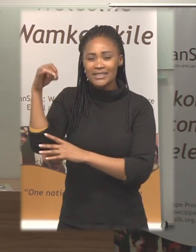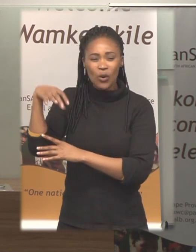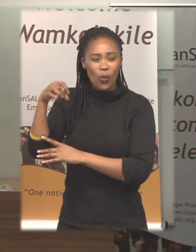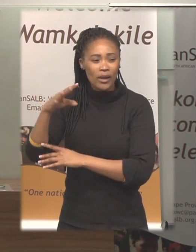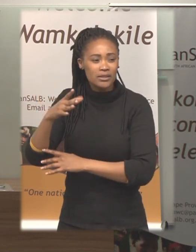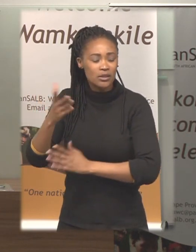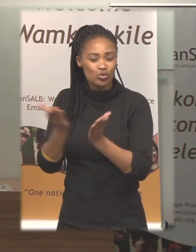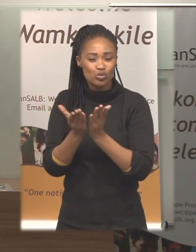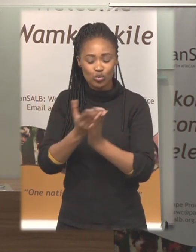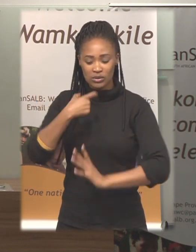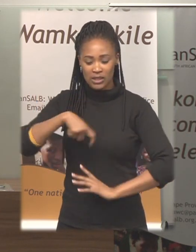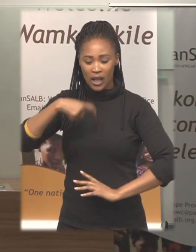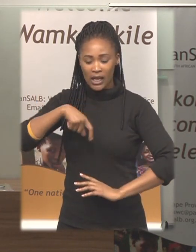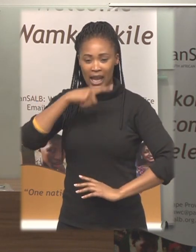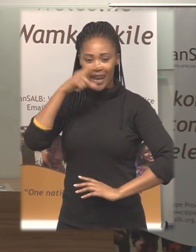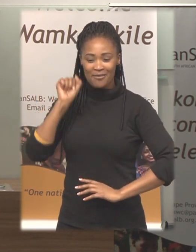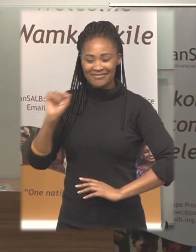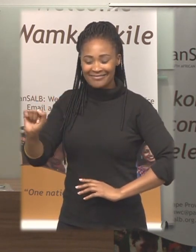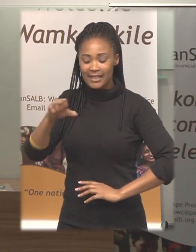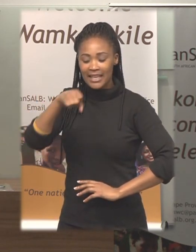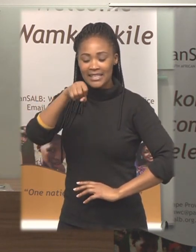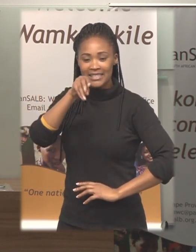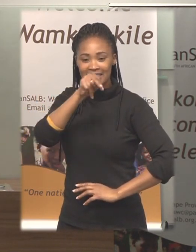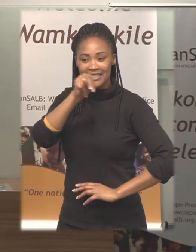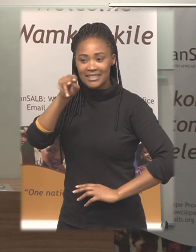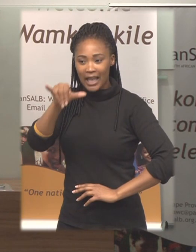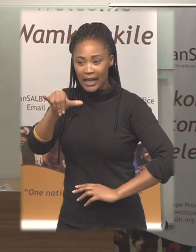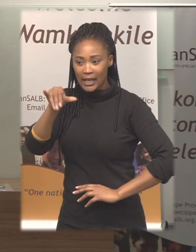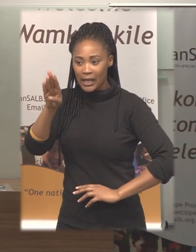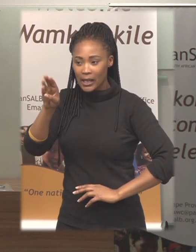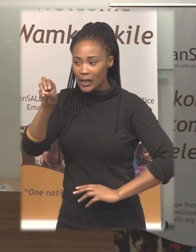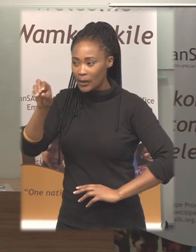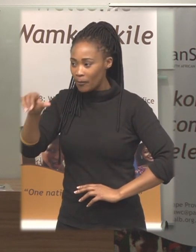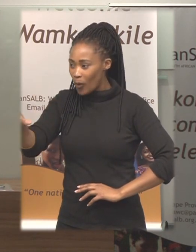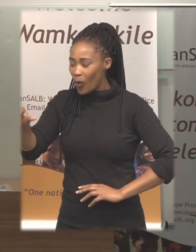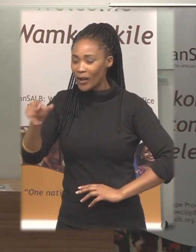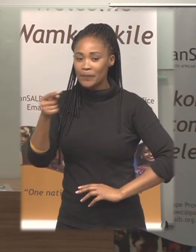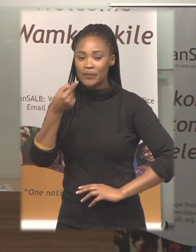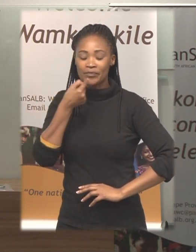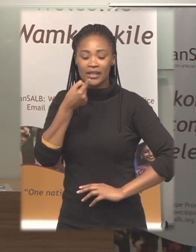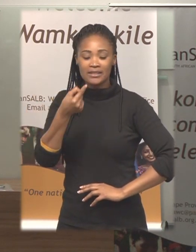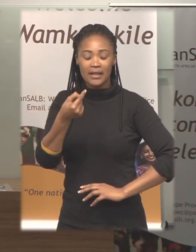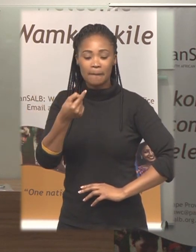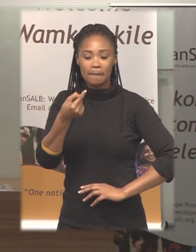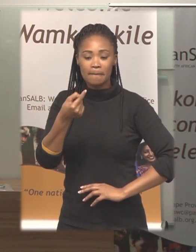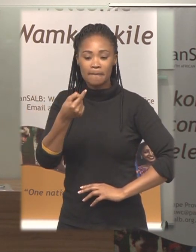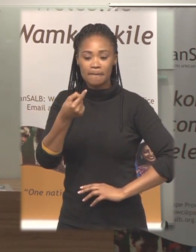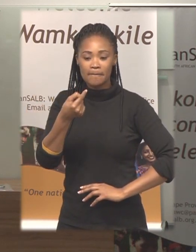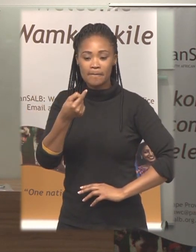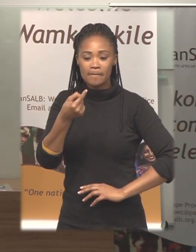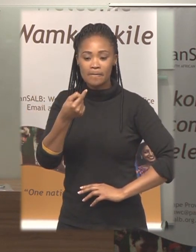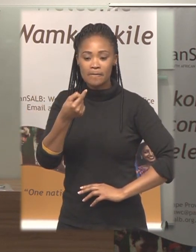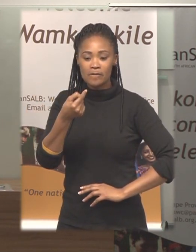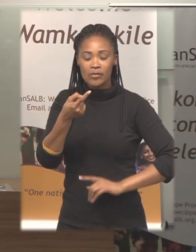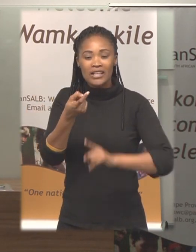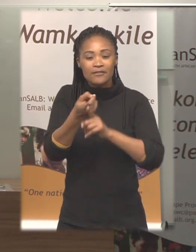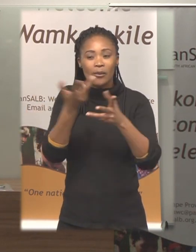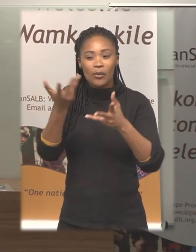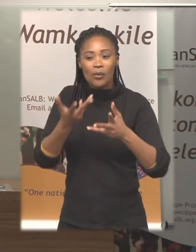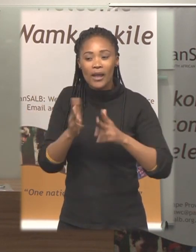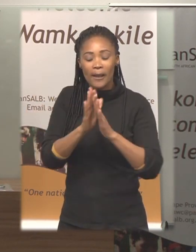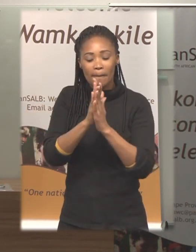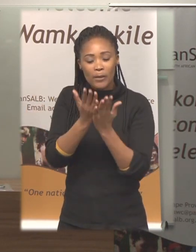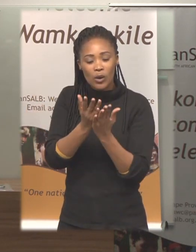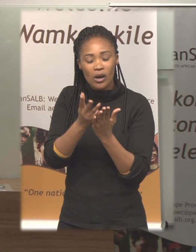learner, Sunny Boy, as he calls himself, and he has, it's been published in the Tabua Poetry Collection, which